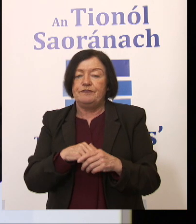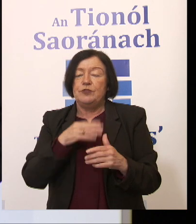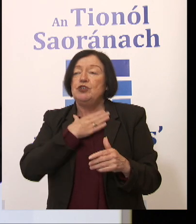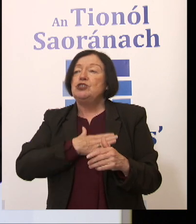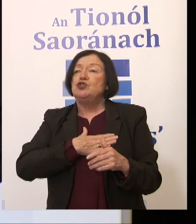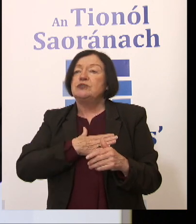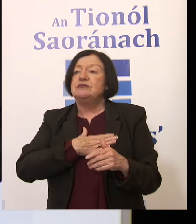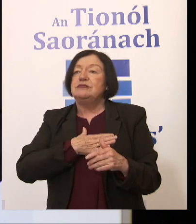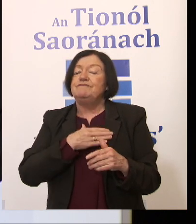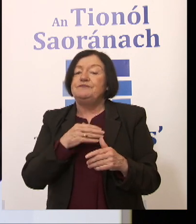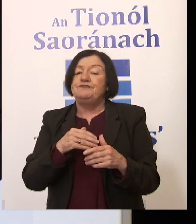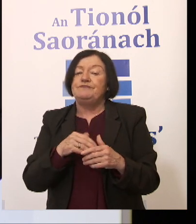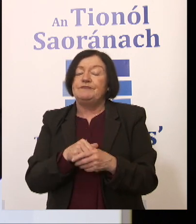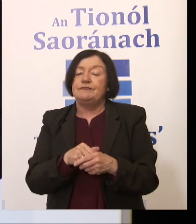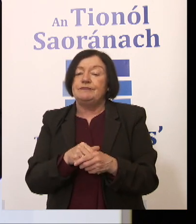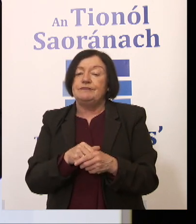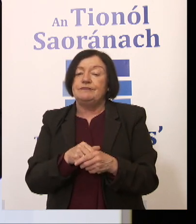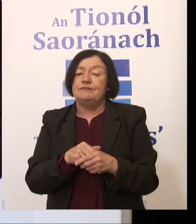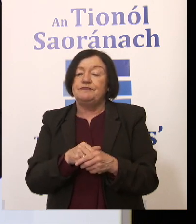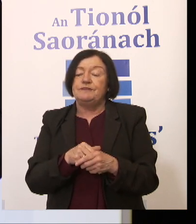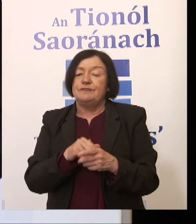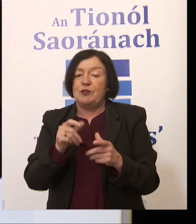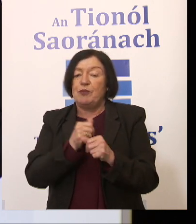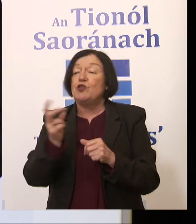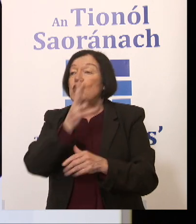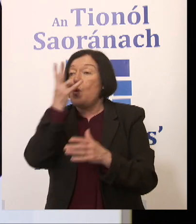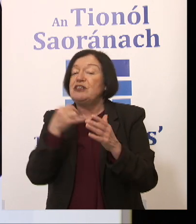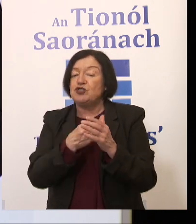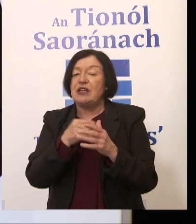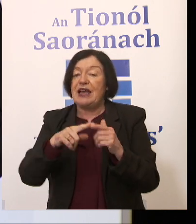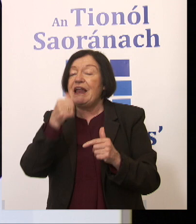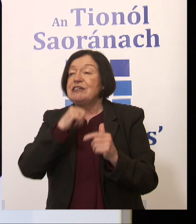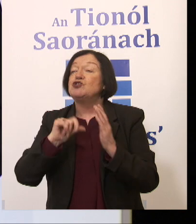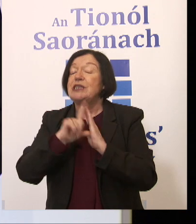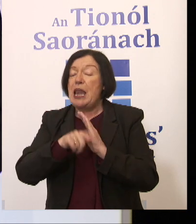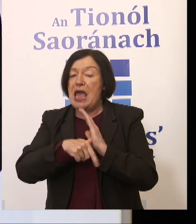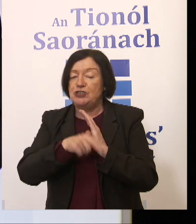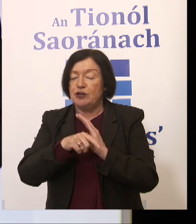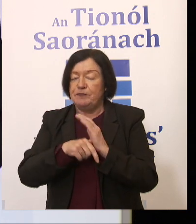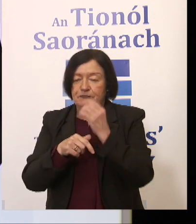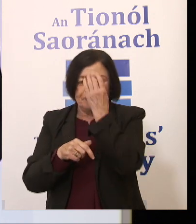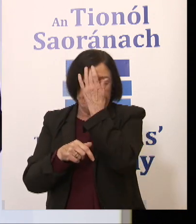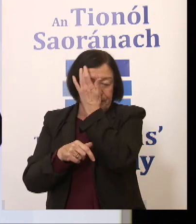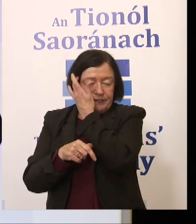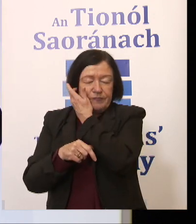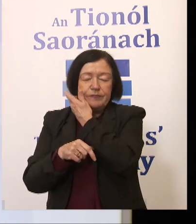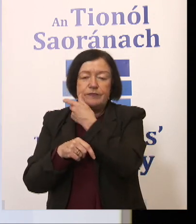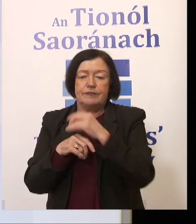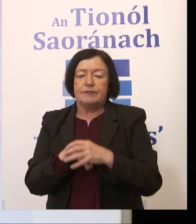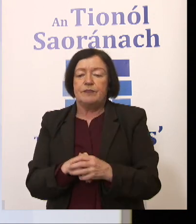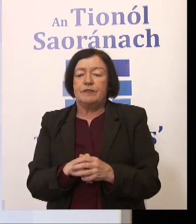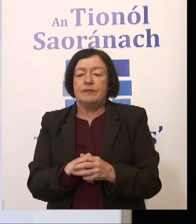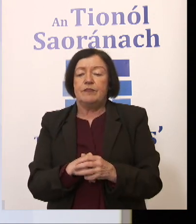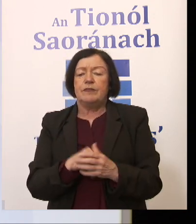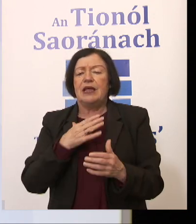get to the questions and answers later. But let